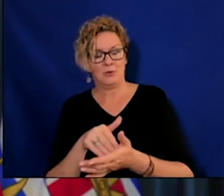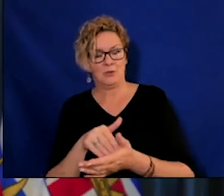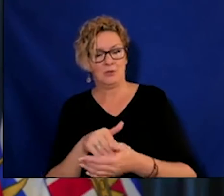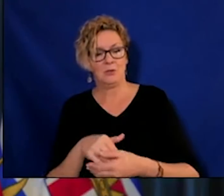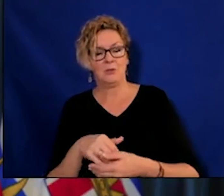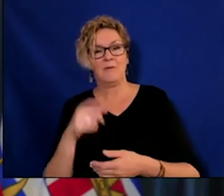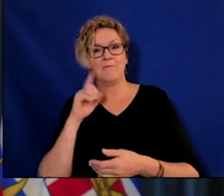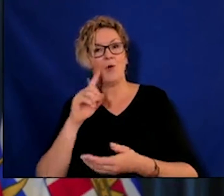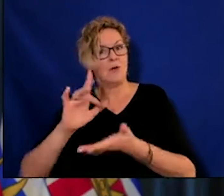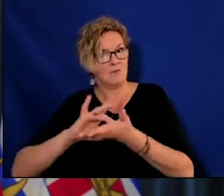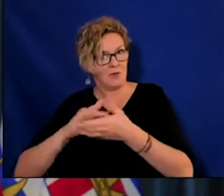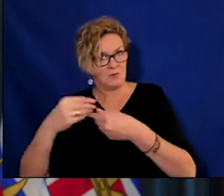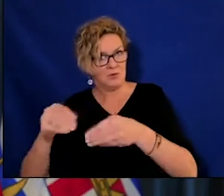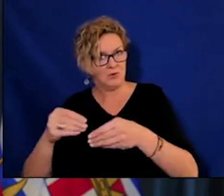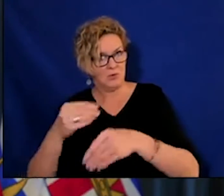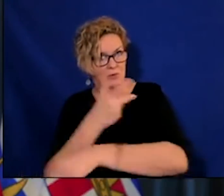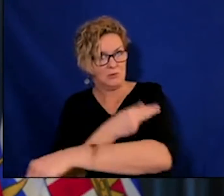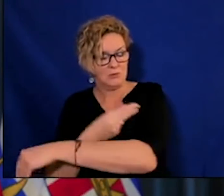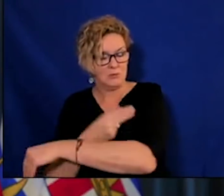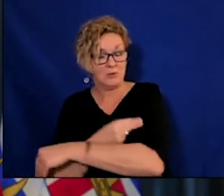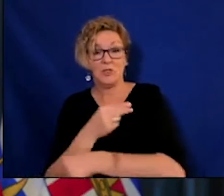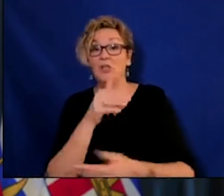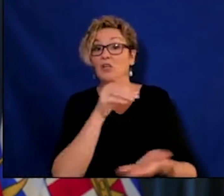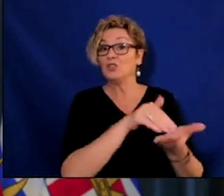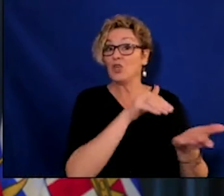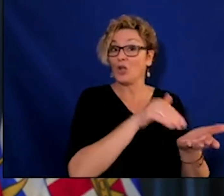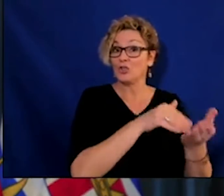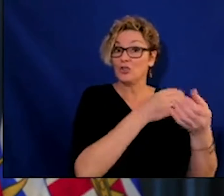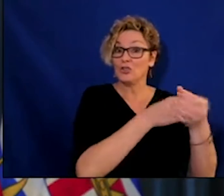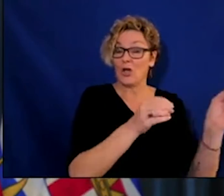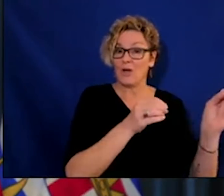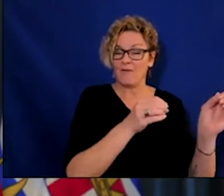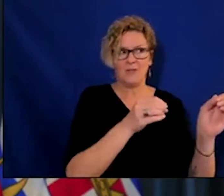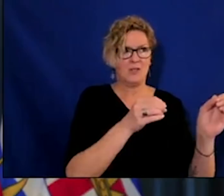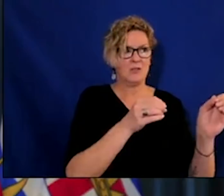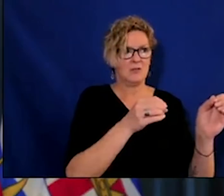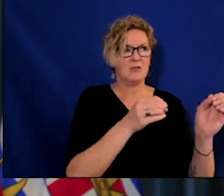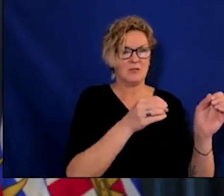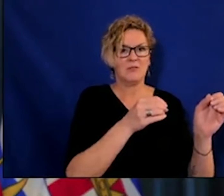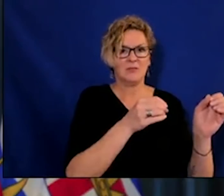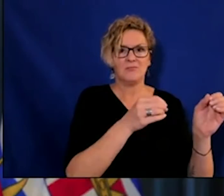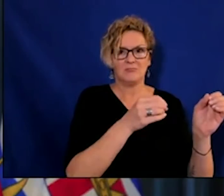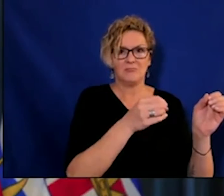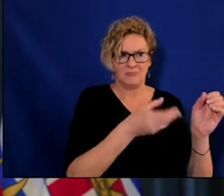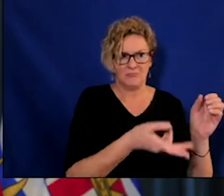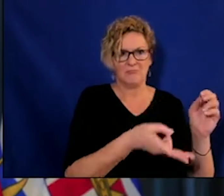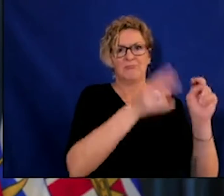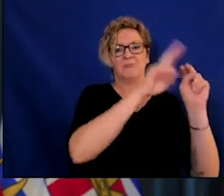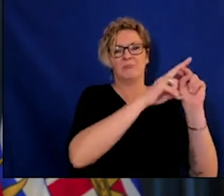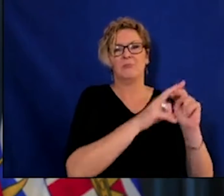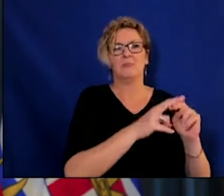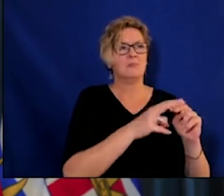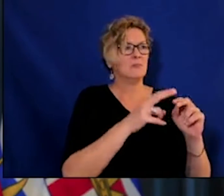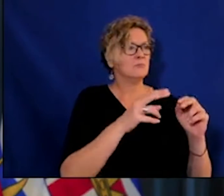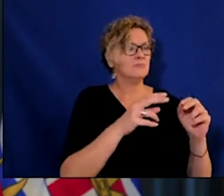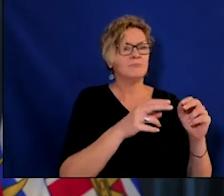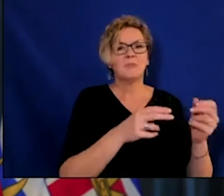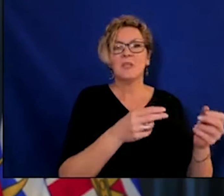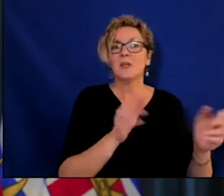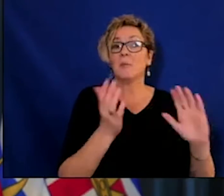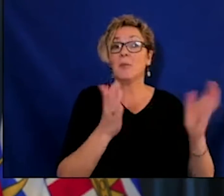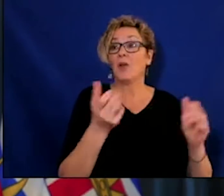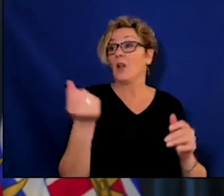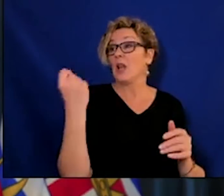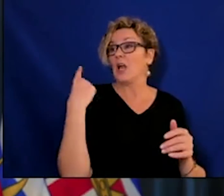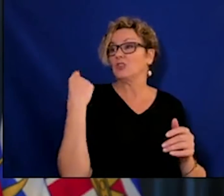doctors' offices, those numbers are up about 100,000 over last year, and of course, a significant number have been distributed by public health.